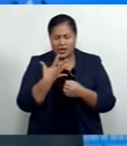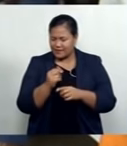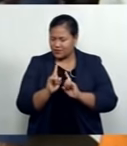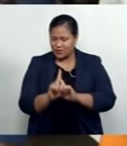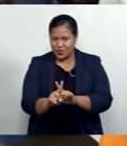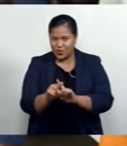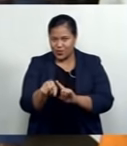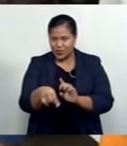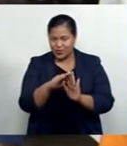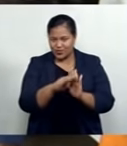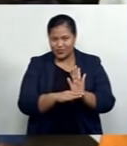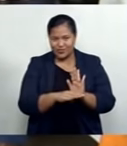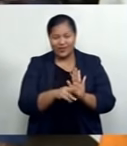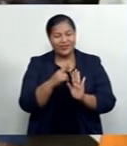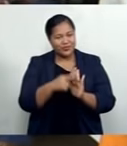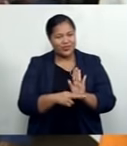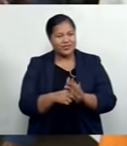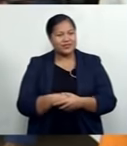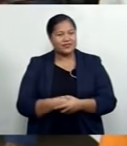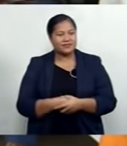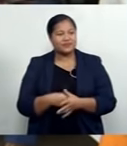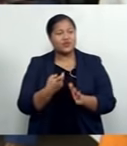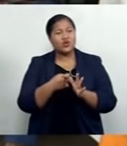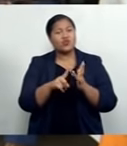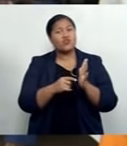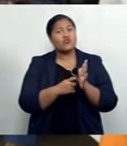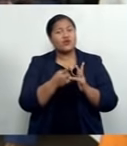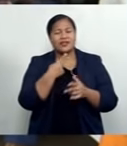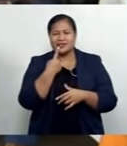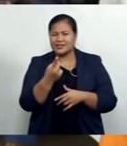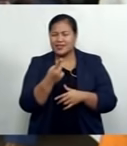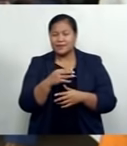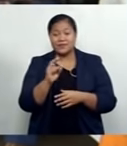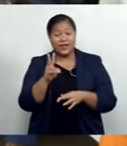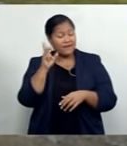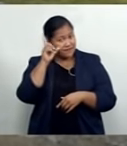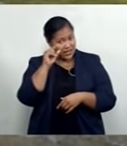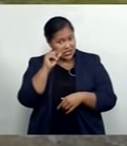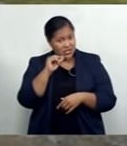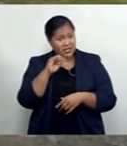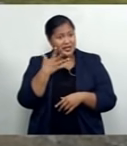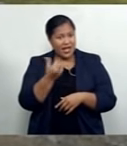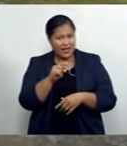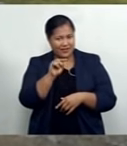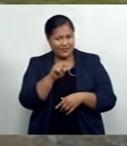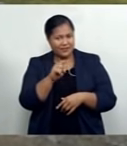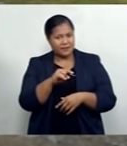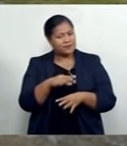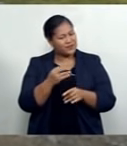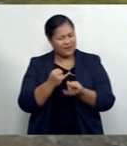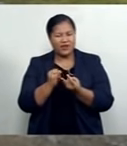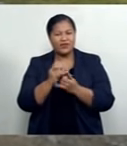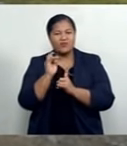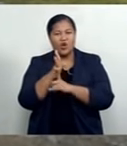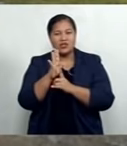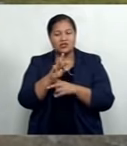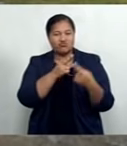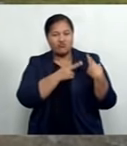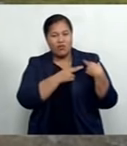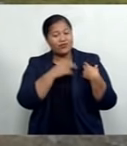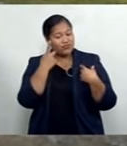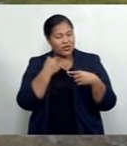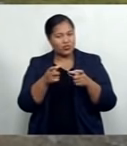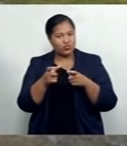that. Koroi sounded a directive that Fijians in traditional settings play a critical role in the fight